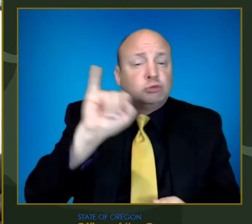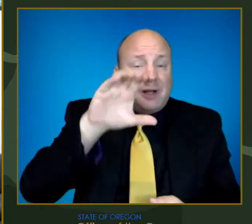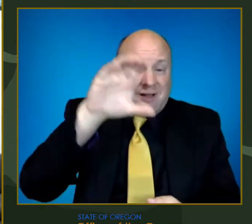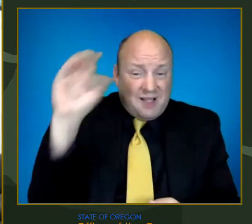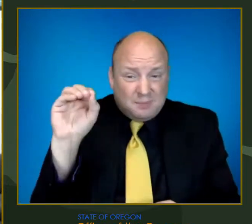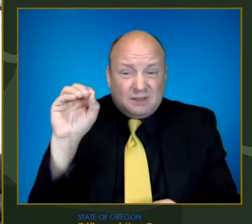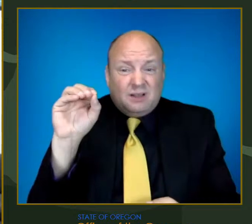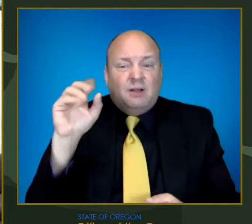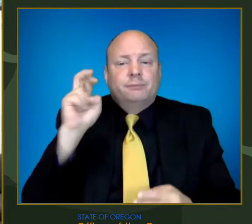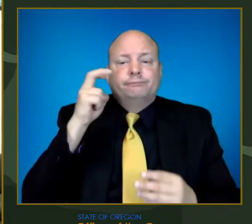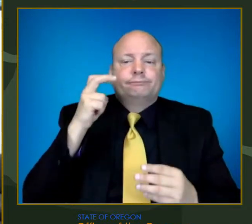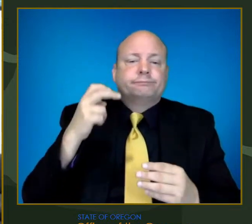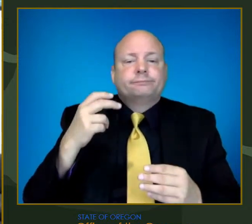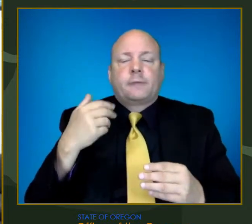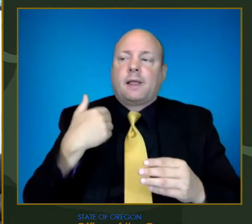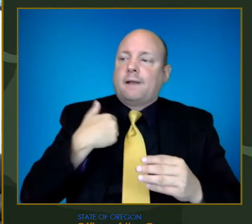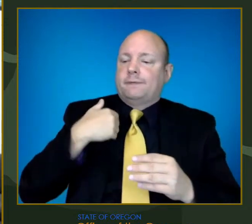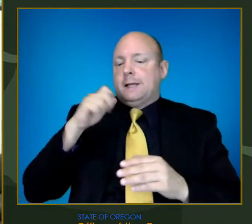levels of care.